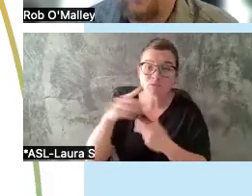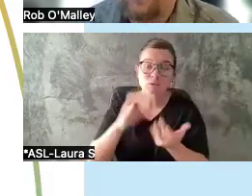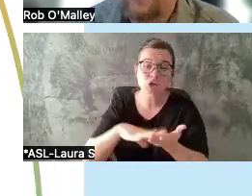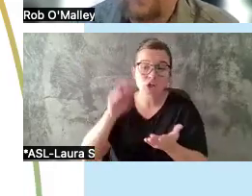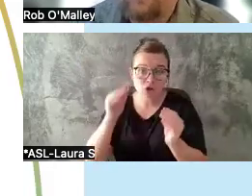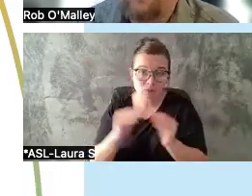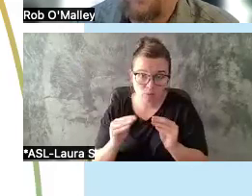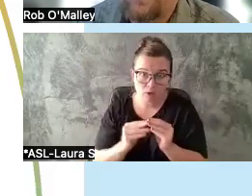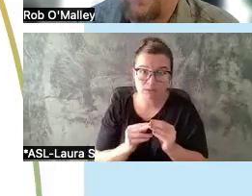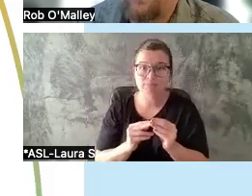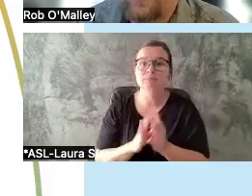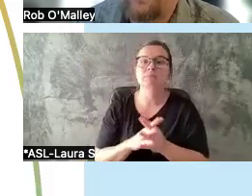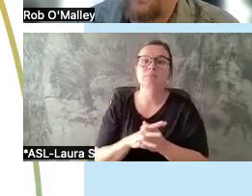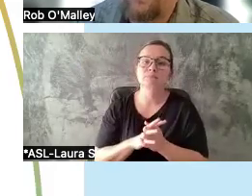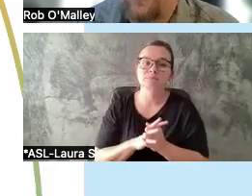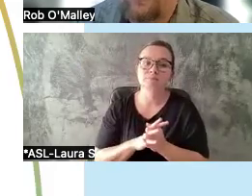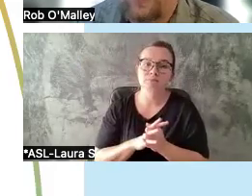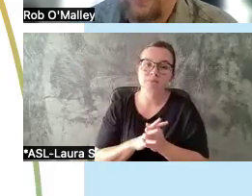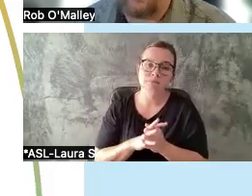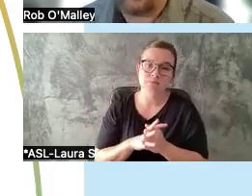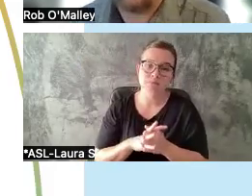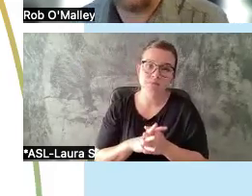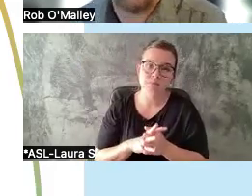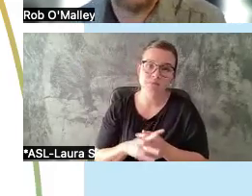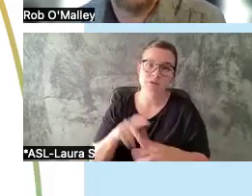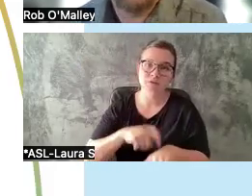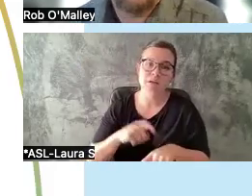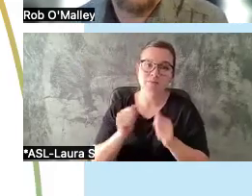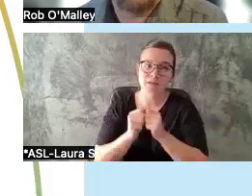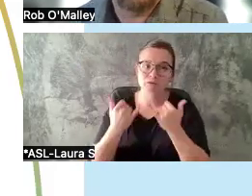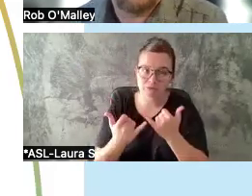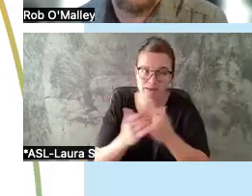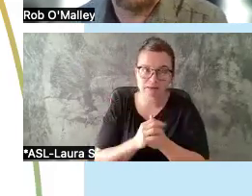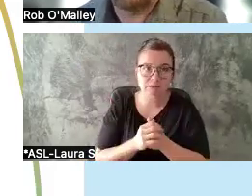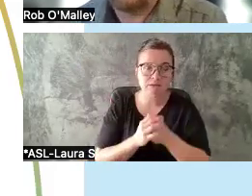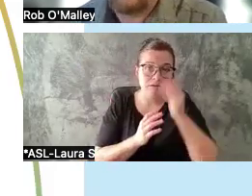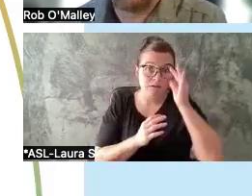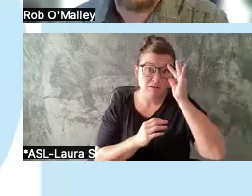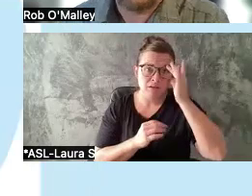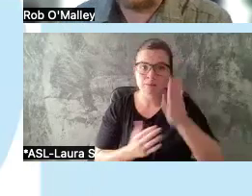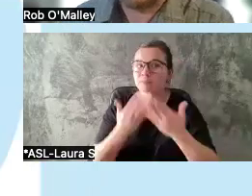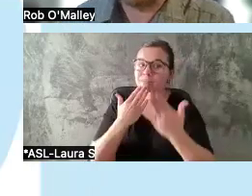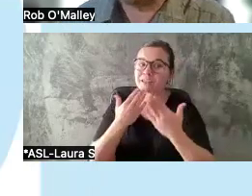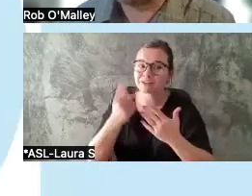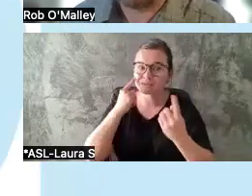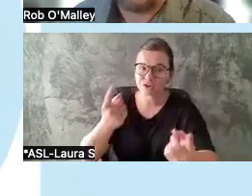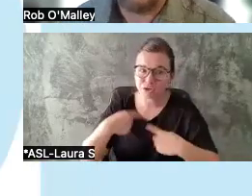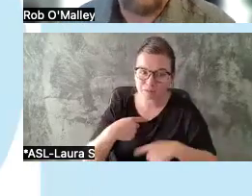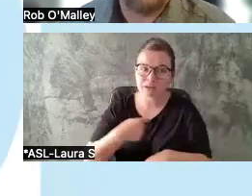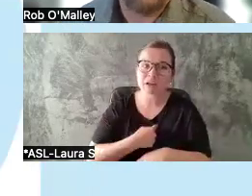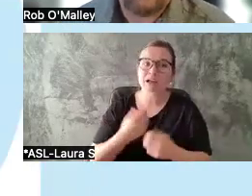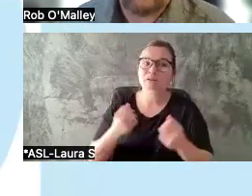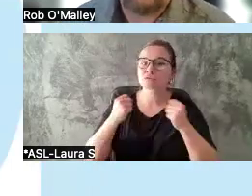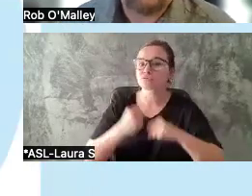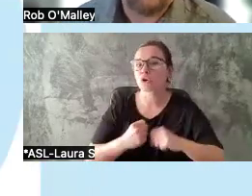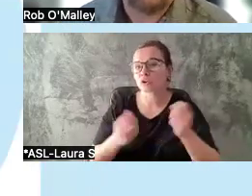more about that our time together today has sparked. And thank you for coming. I do strongly